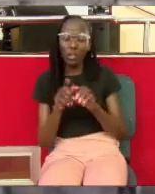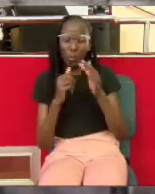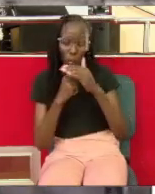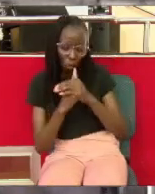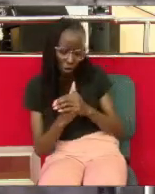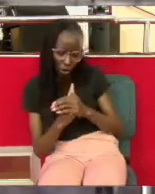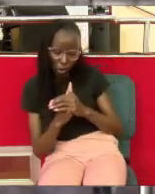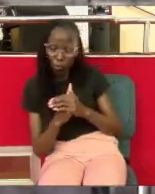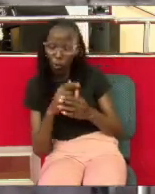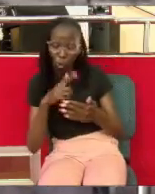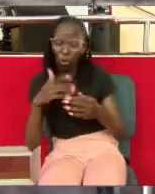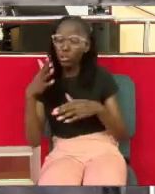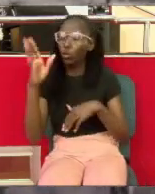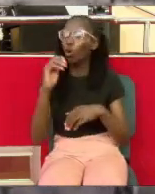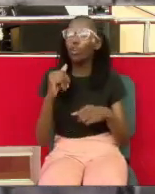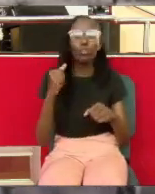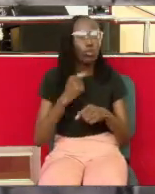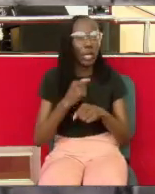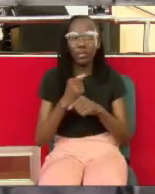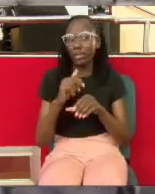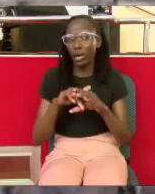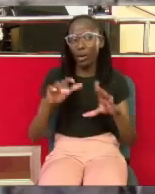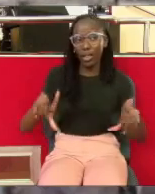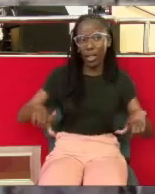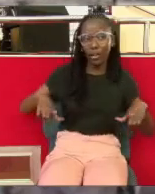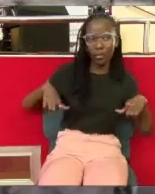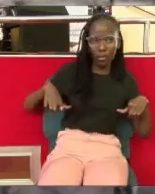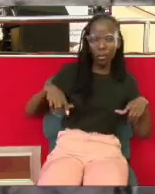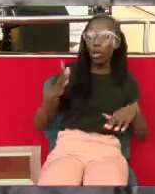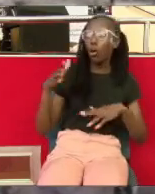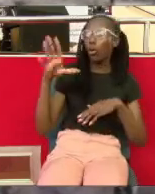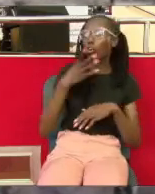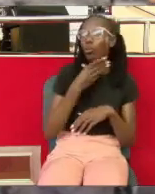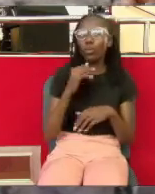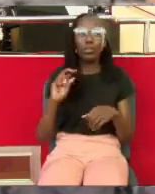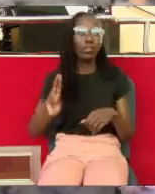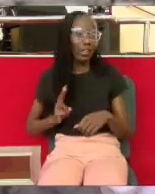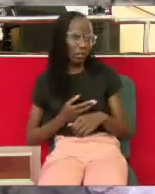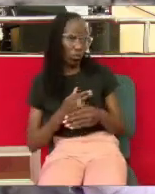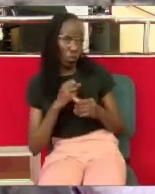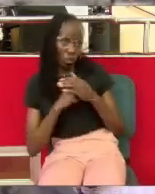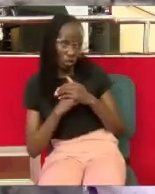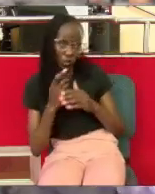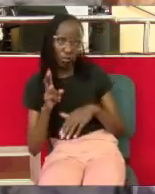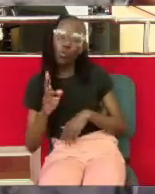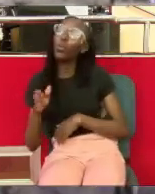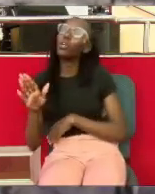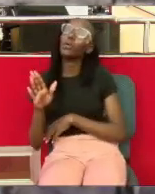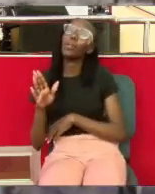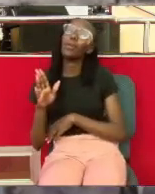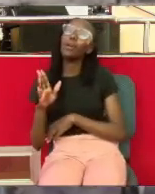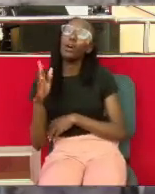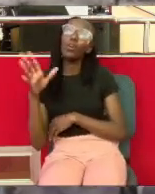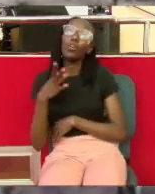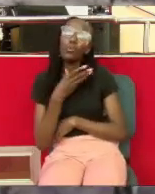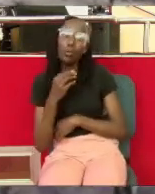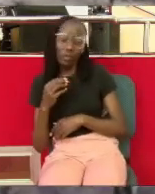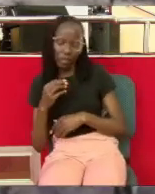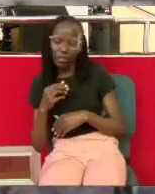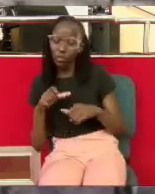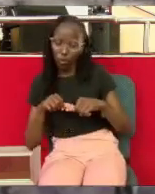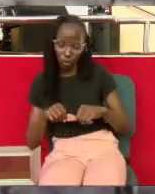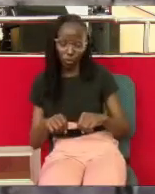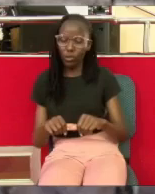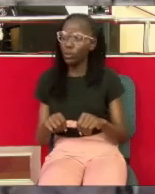doing in our lives. Ah, ukiangalia kile anafanya maishani. He wants us to worship him. Nataka tumwabudu. He wants us to get to a moment. Anataka tuwe na